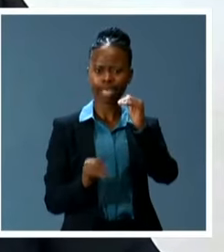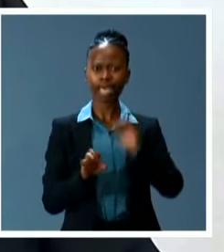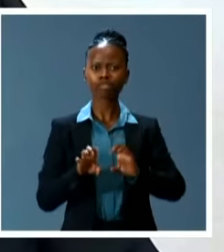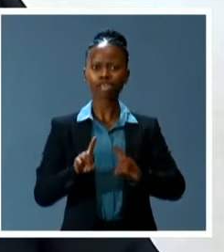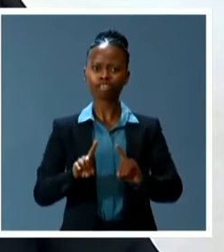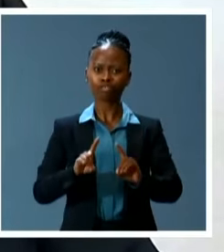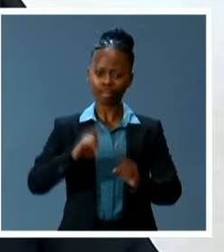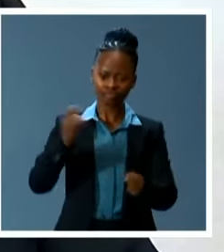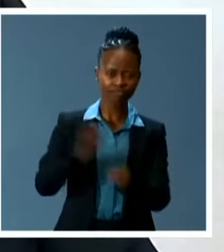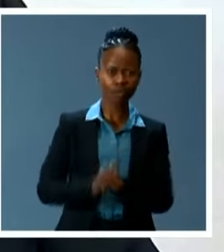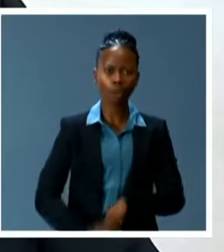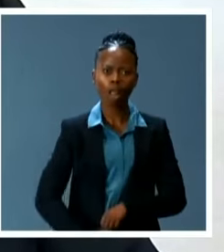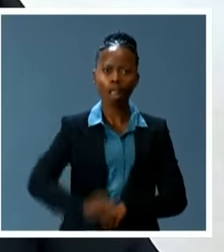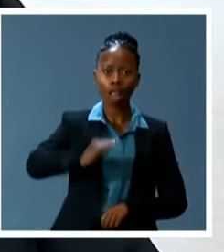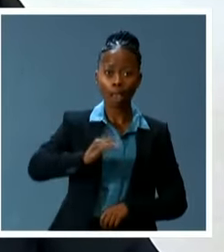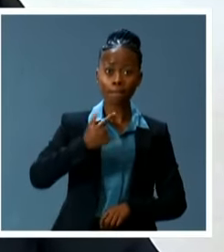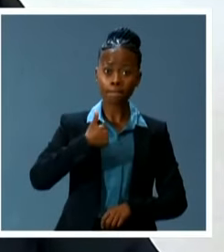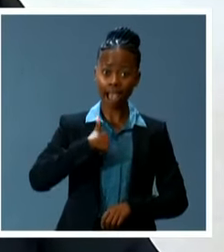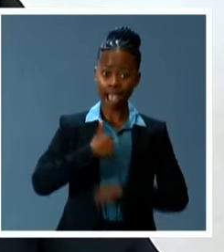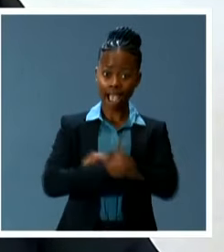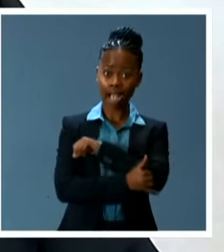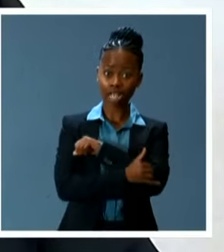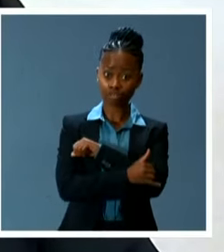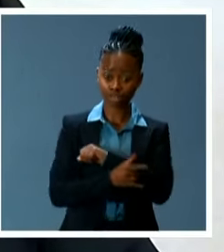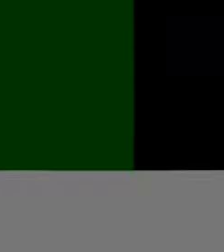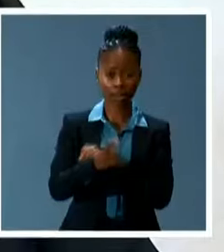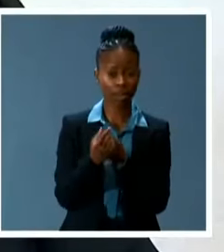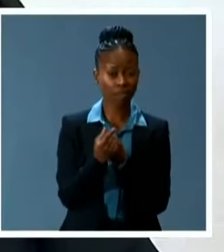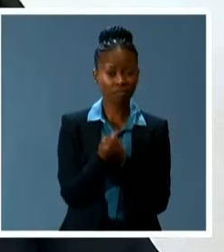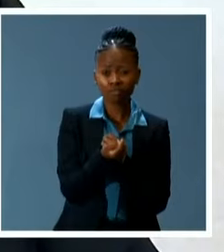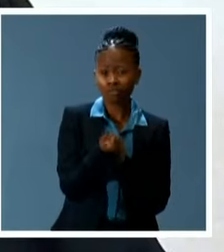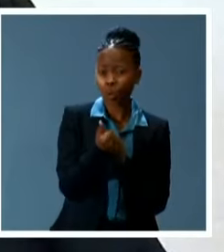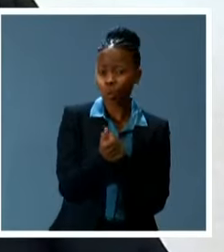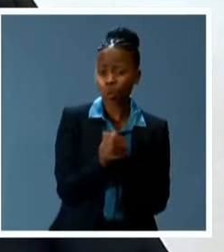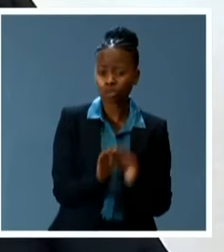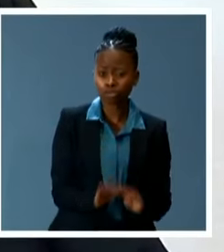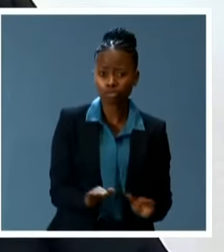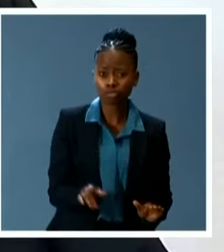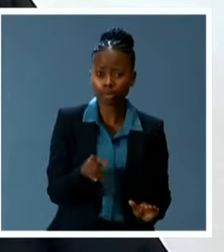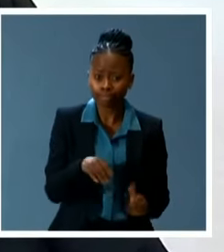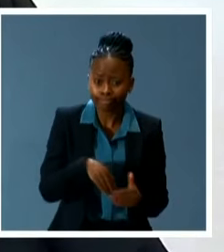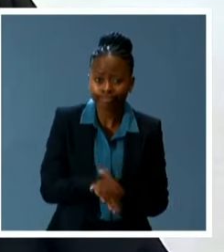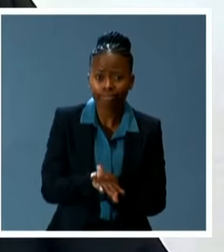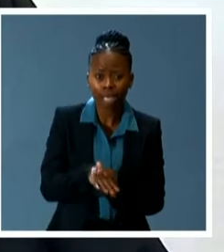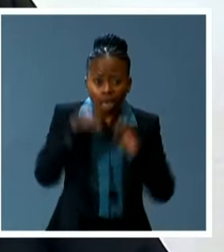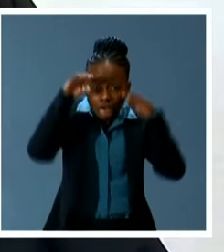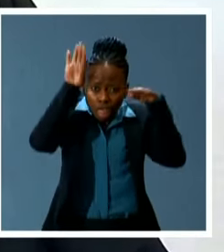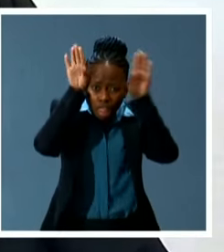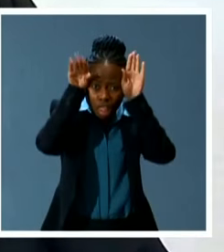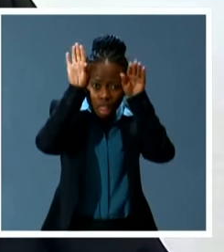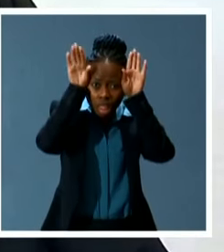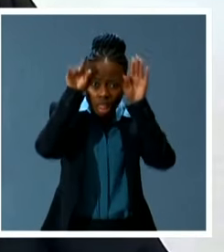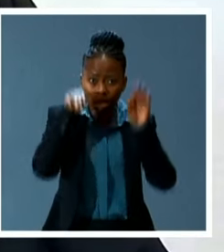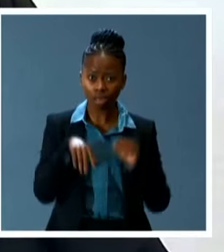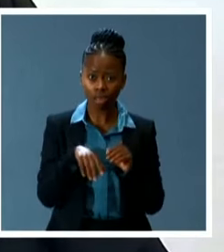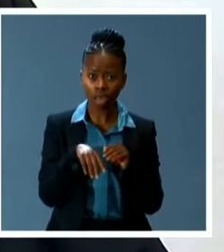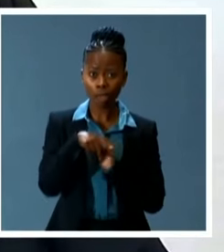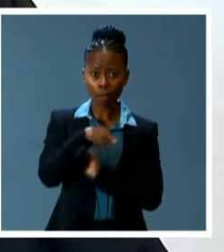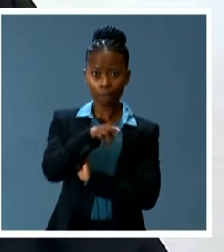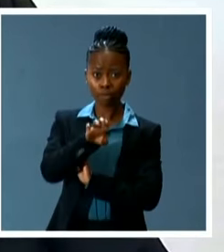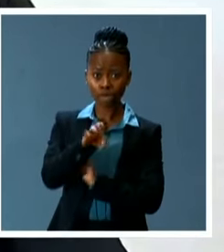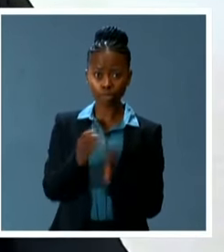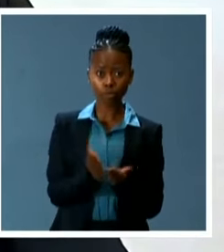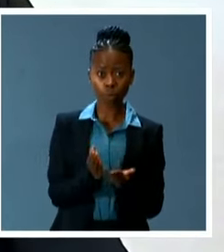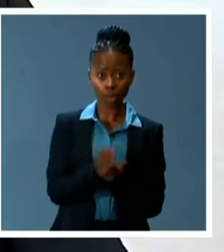20% of the children had preschool education. And preschool education is probably the most important element of of